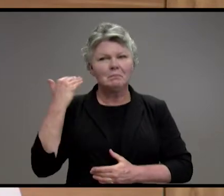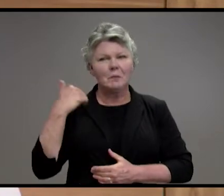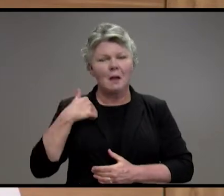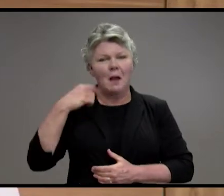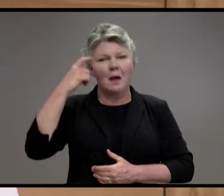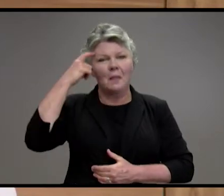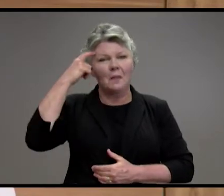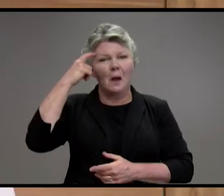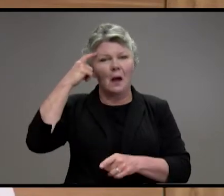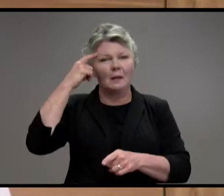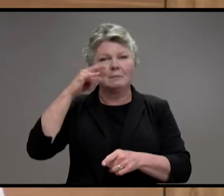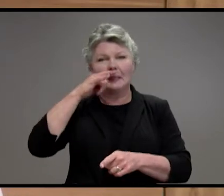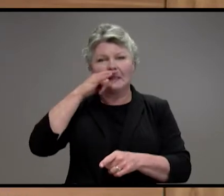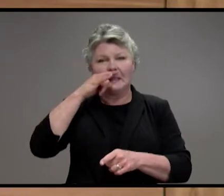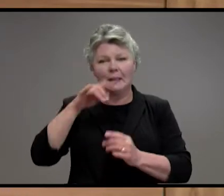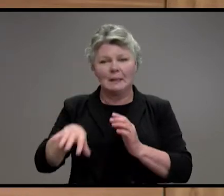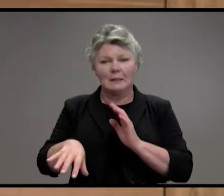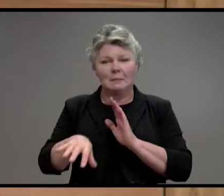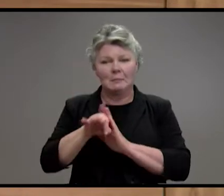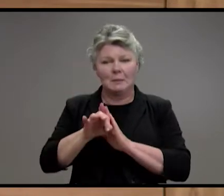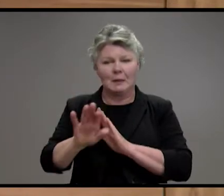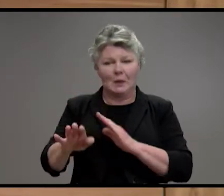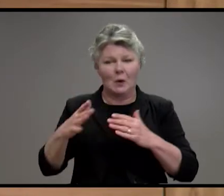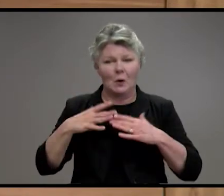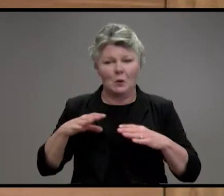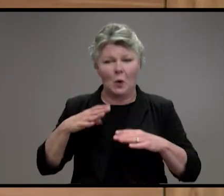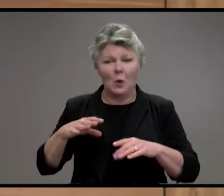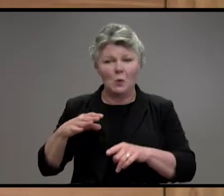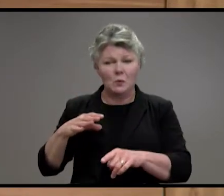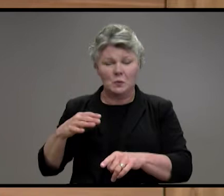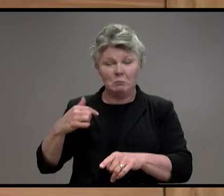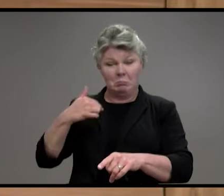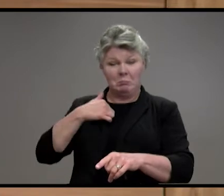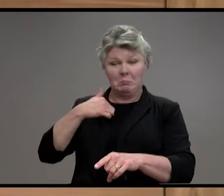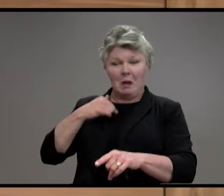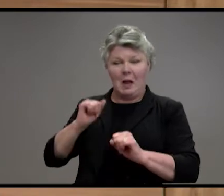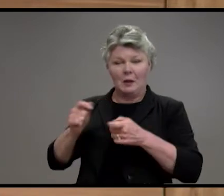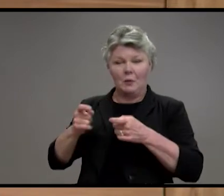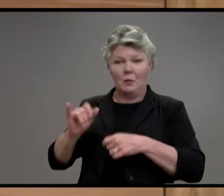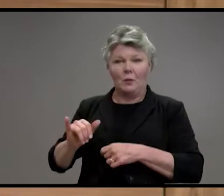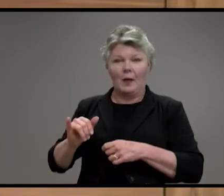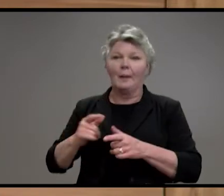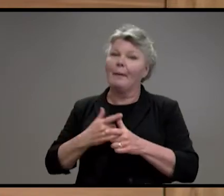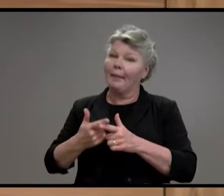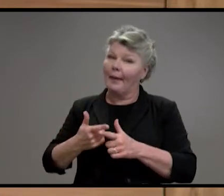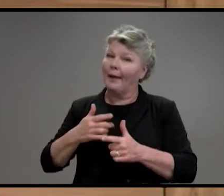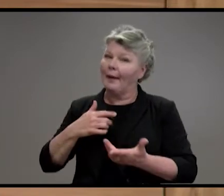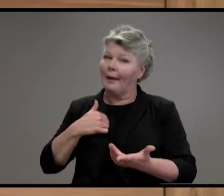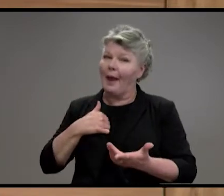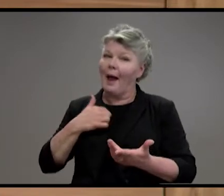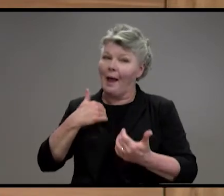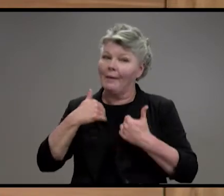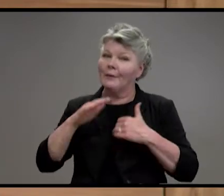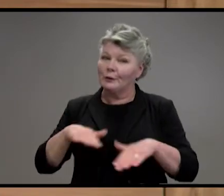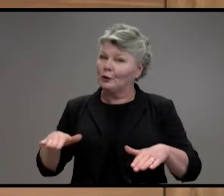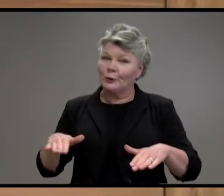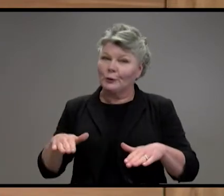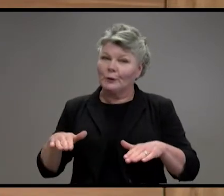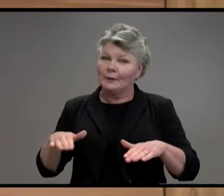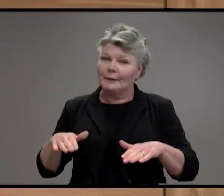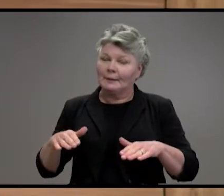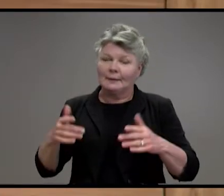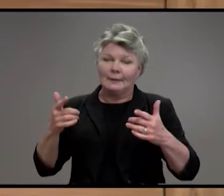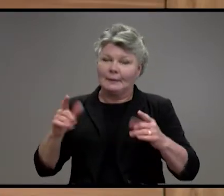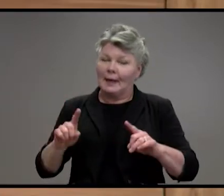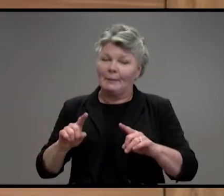clothing choices of a toddler were within my control, and then I had a toddler. White buffalo stories happen all the time